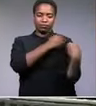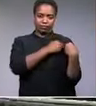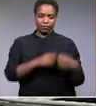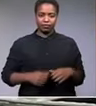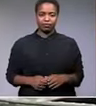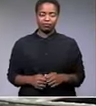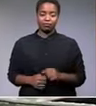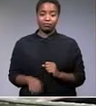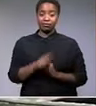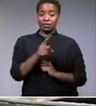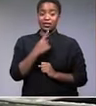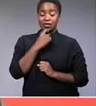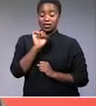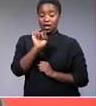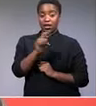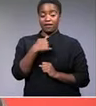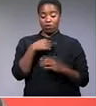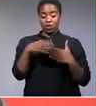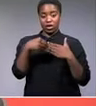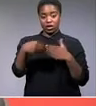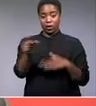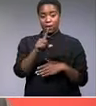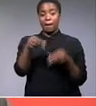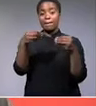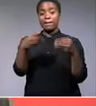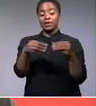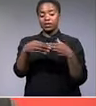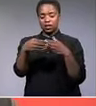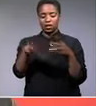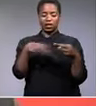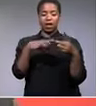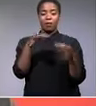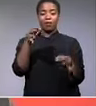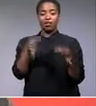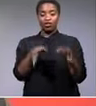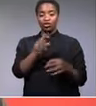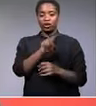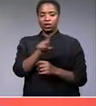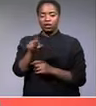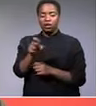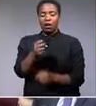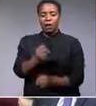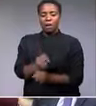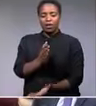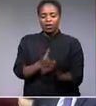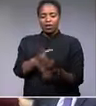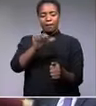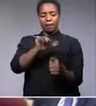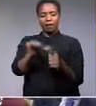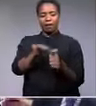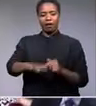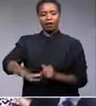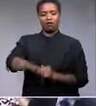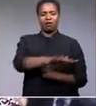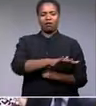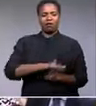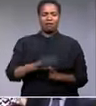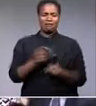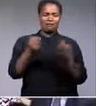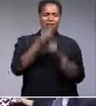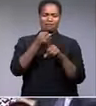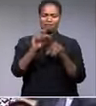also calling for moral leadership from business leaders, politicians and others to create a better and violent-free